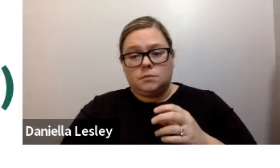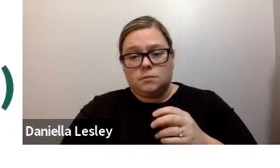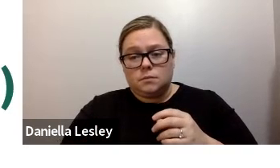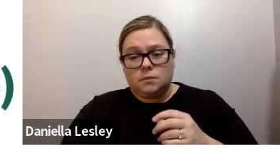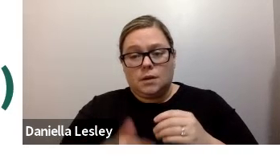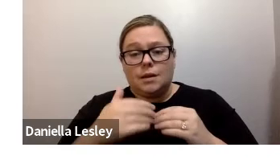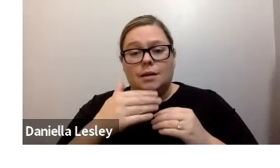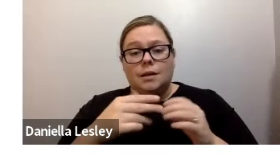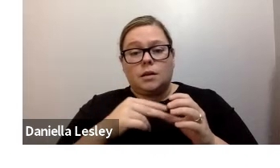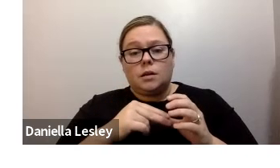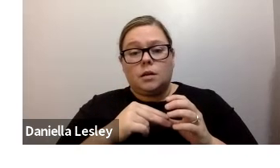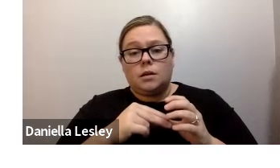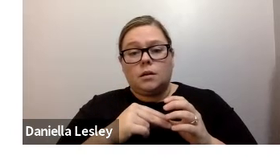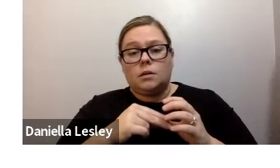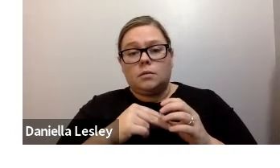Next slide.